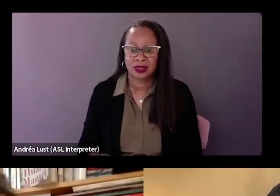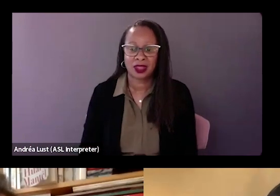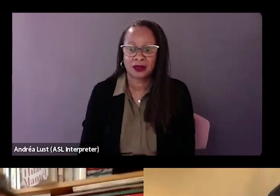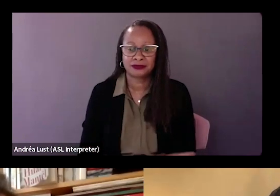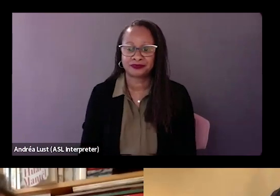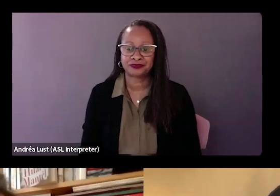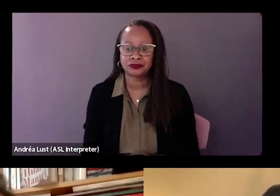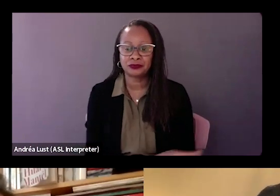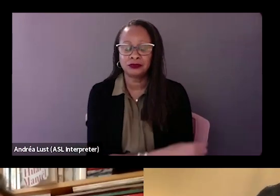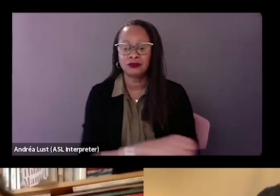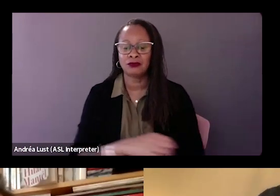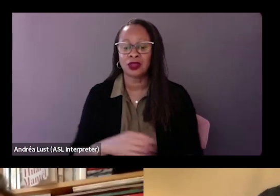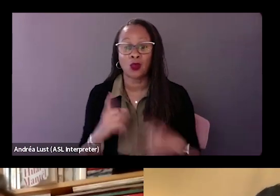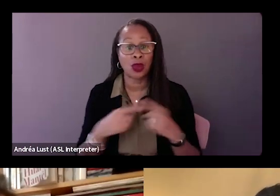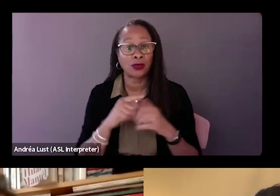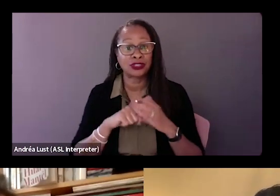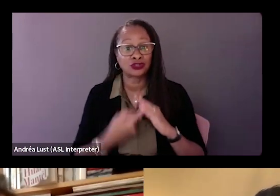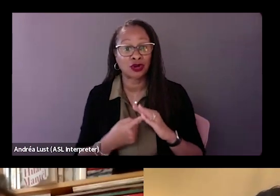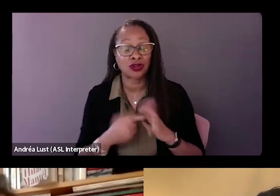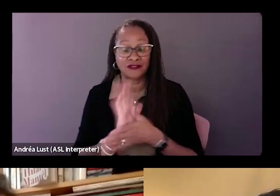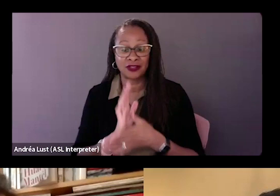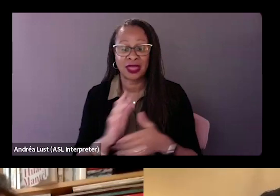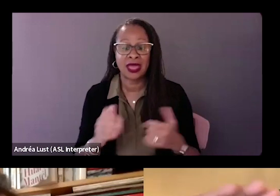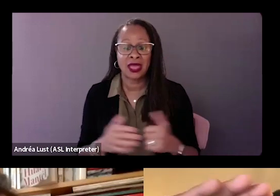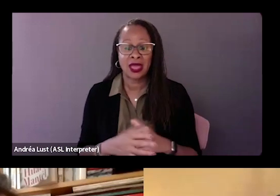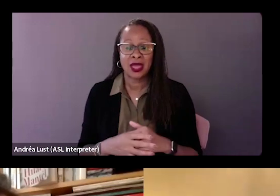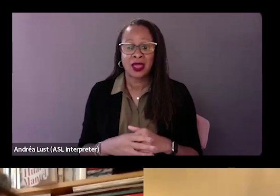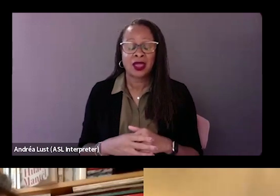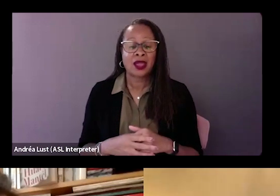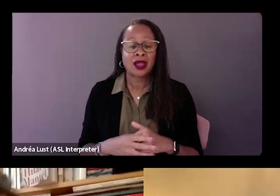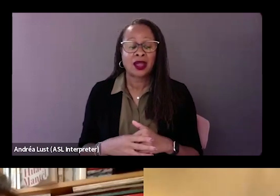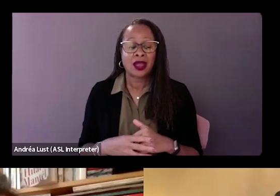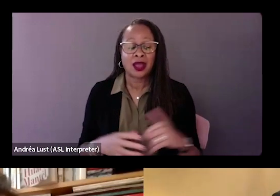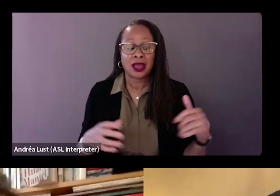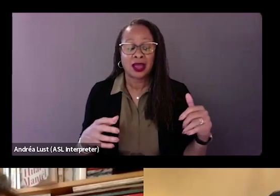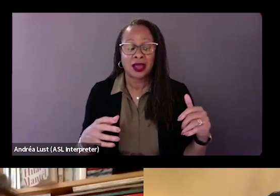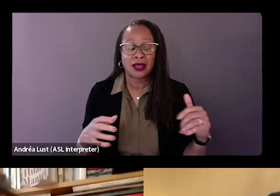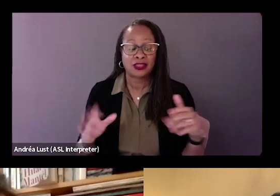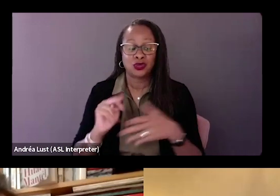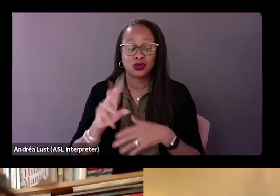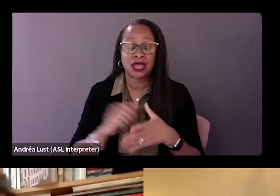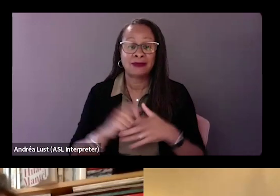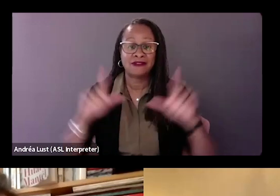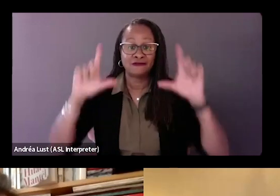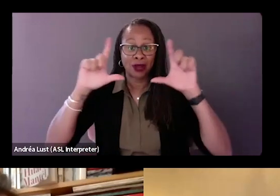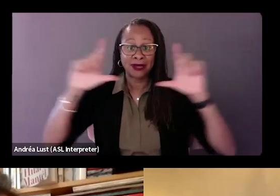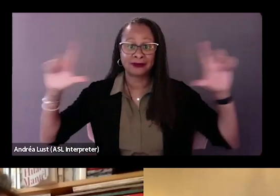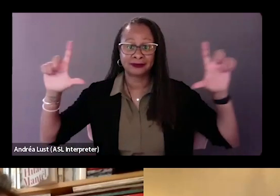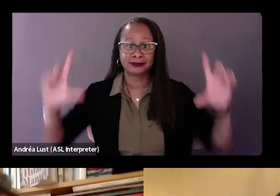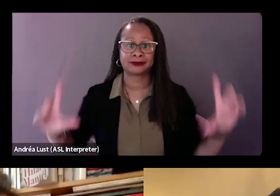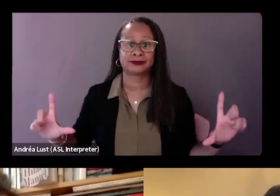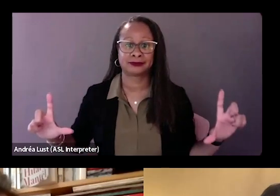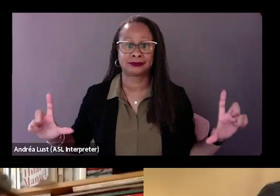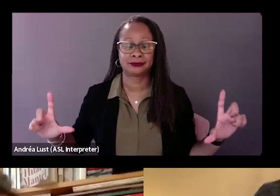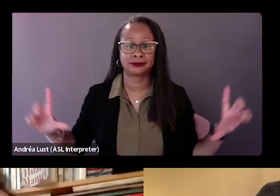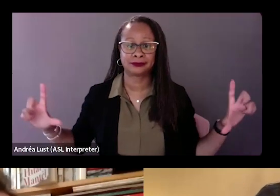we started filming, I realized that the news had been framing him in mids his entire life. So when I was shooting with somebody who